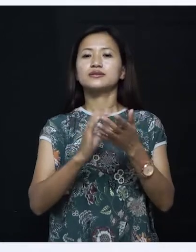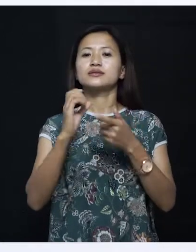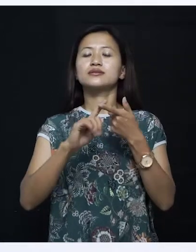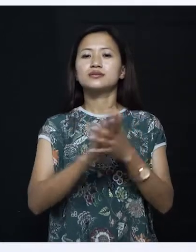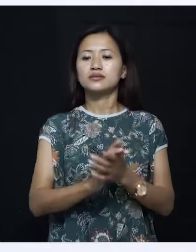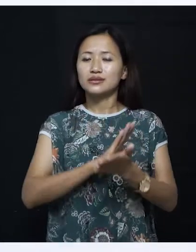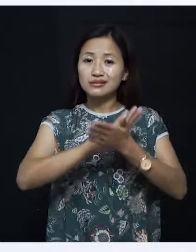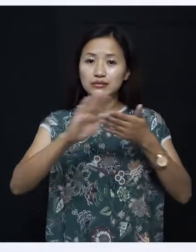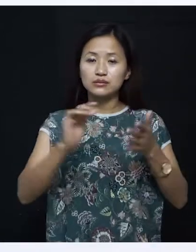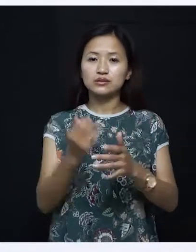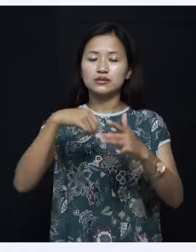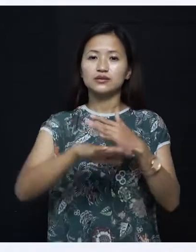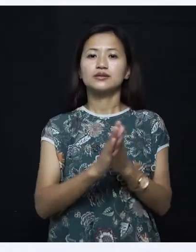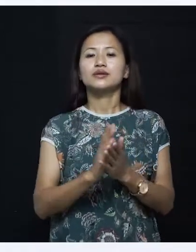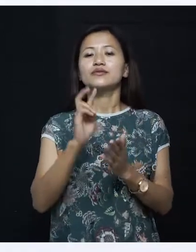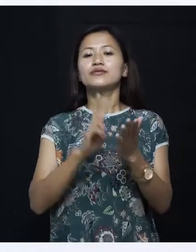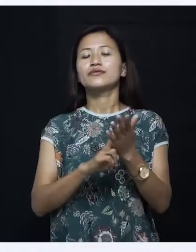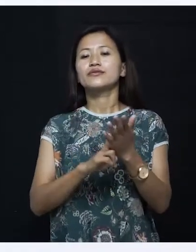complete in itself in